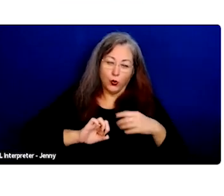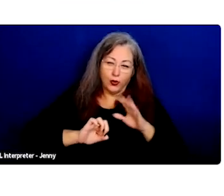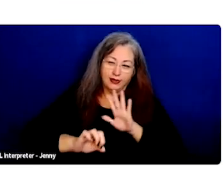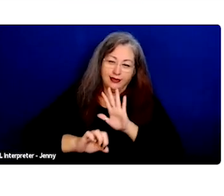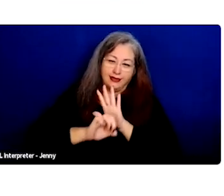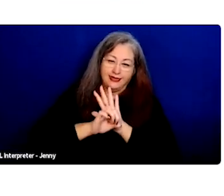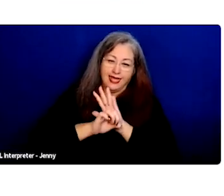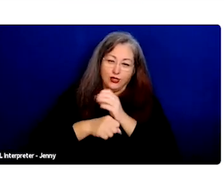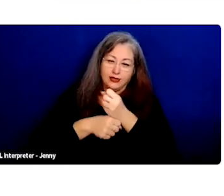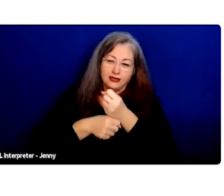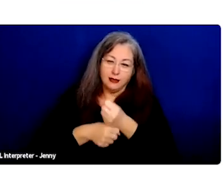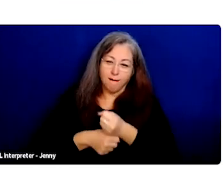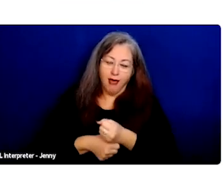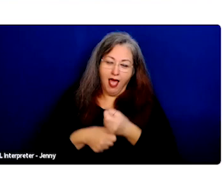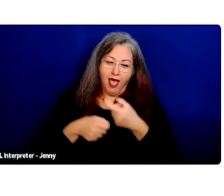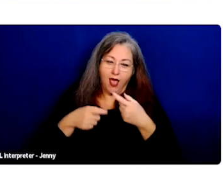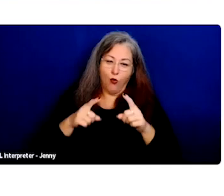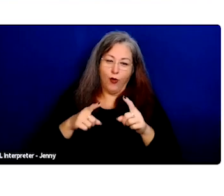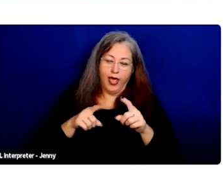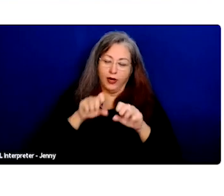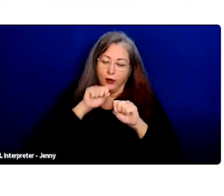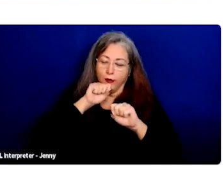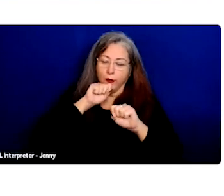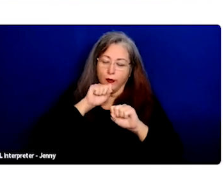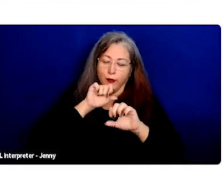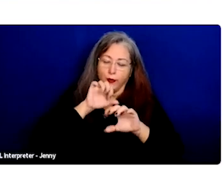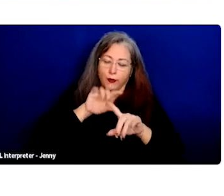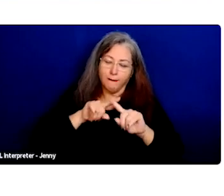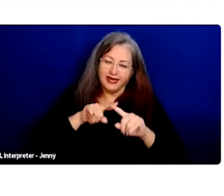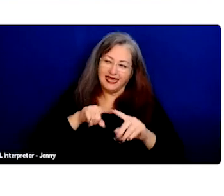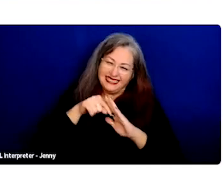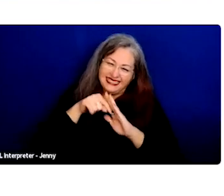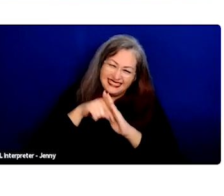your spine as you exhale. Squeeze the breath out.